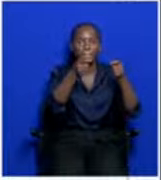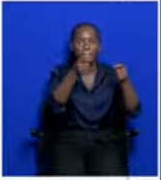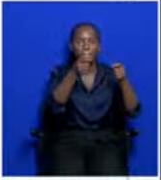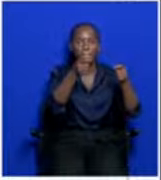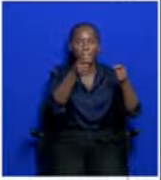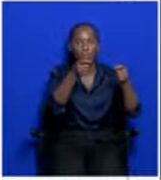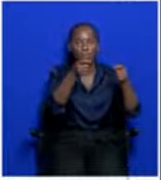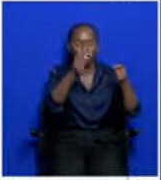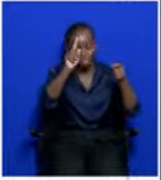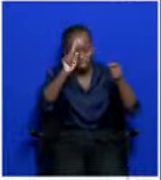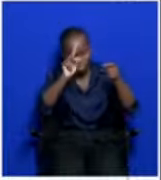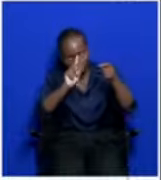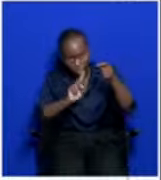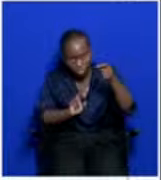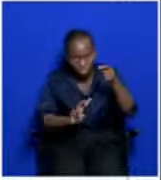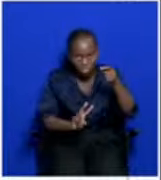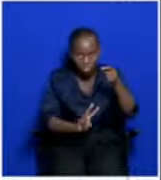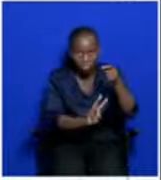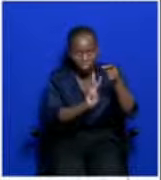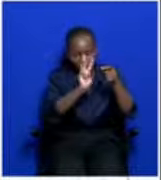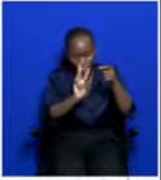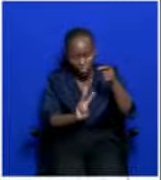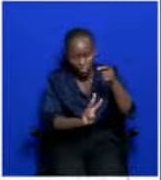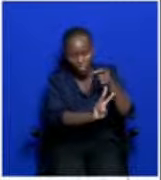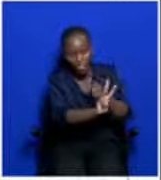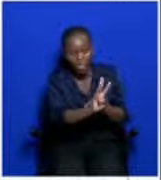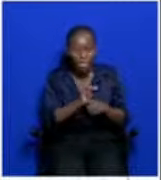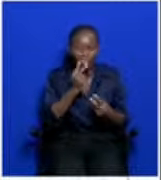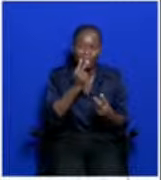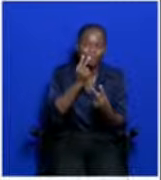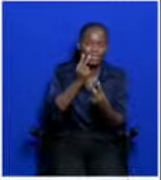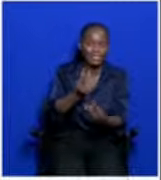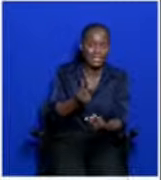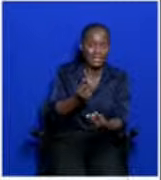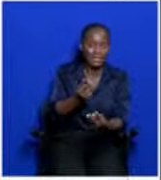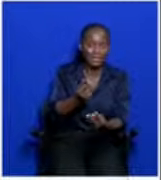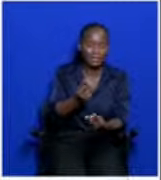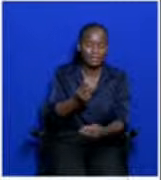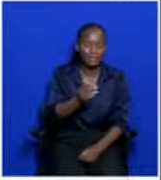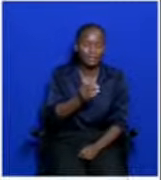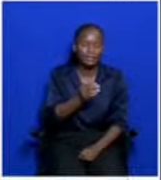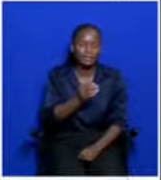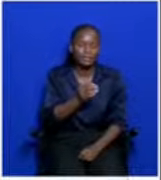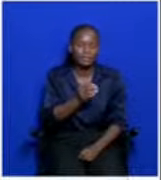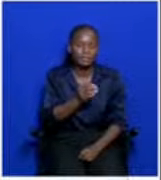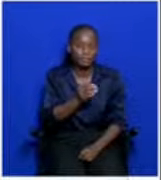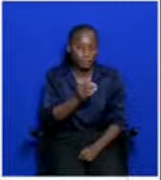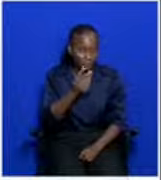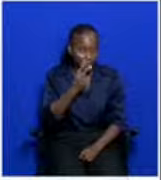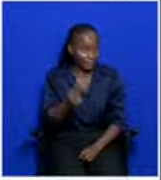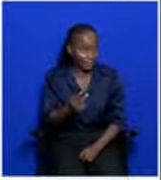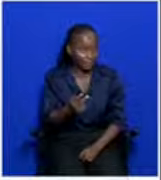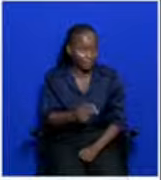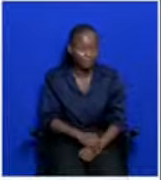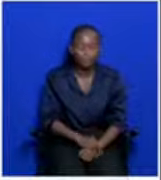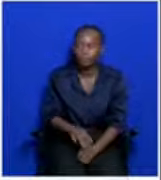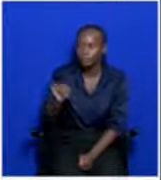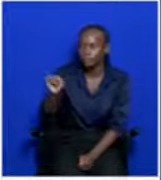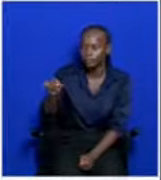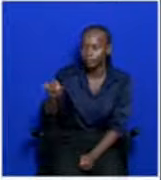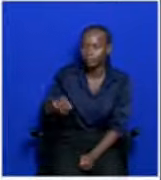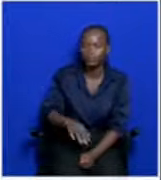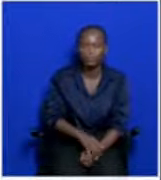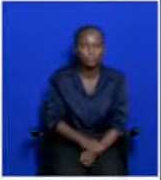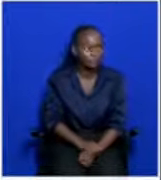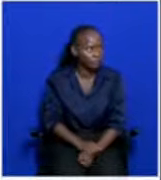Yes. So they are currently being projected, and we'll just scroll through them. Are these, do you